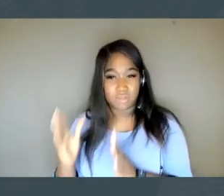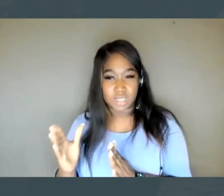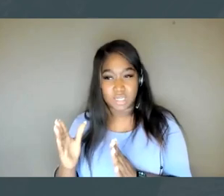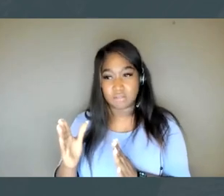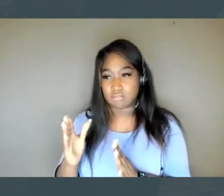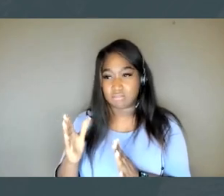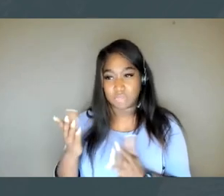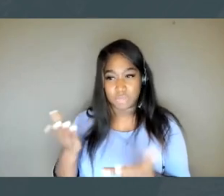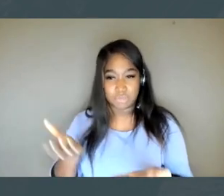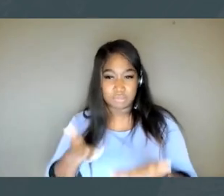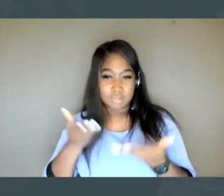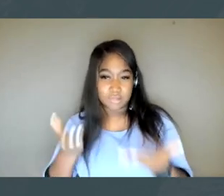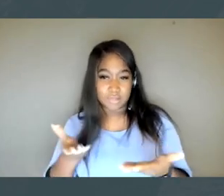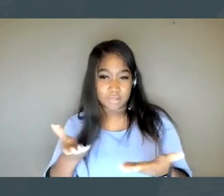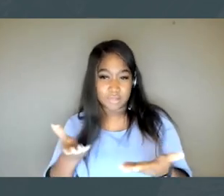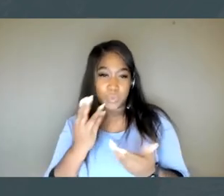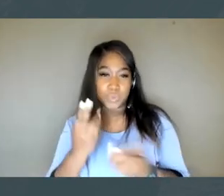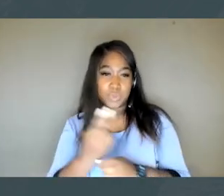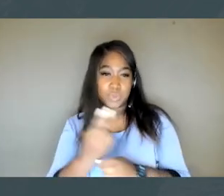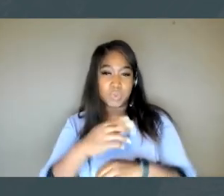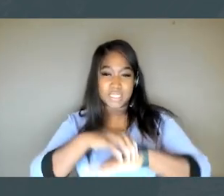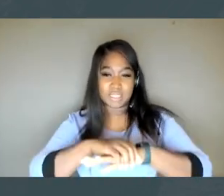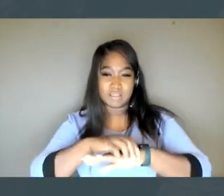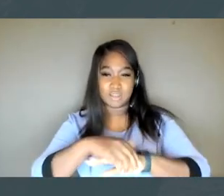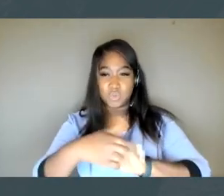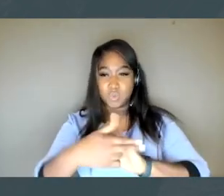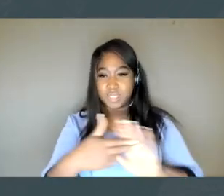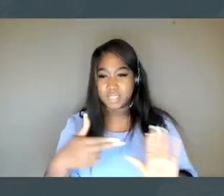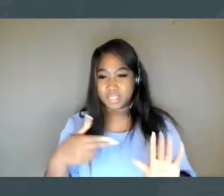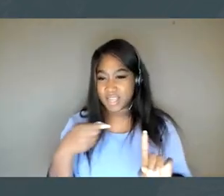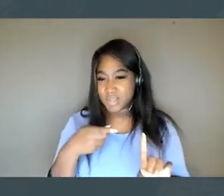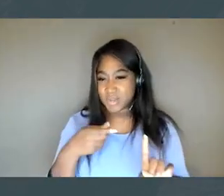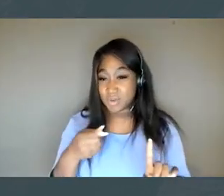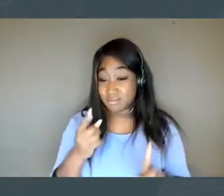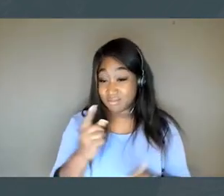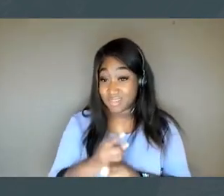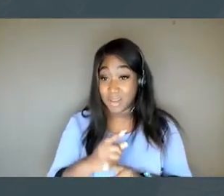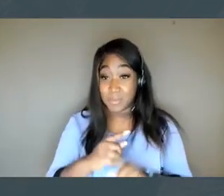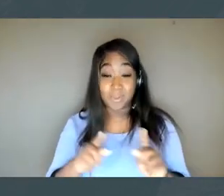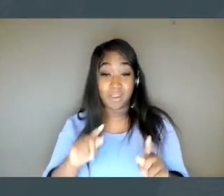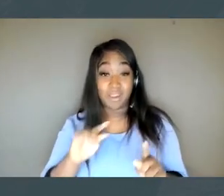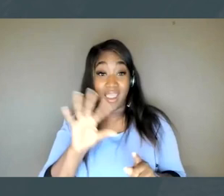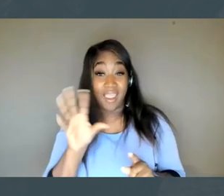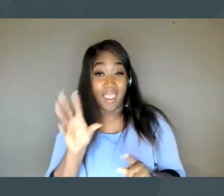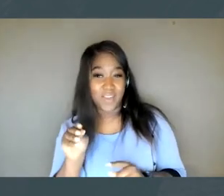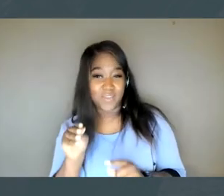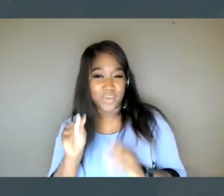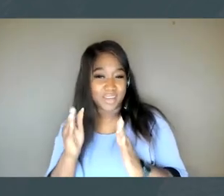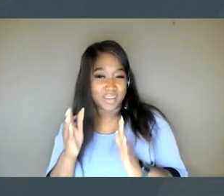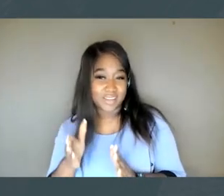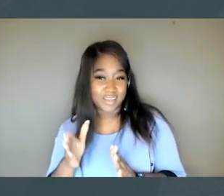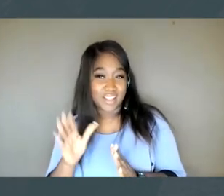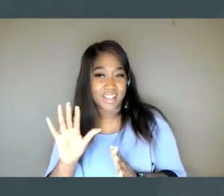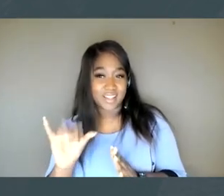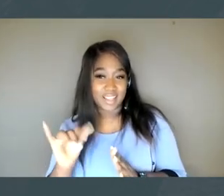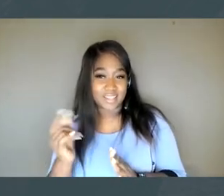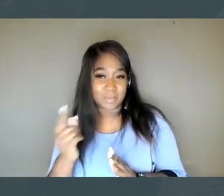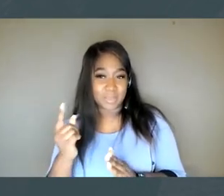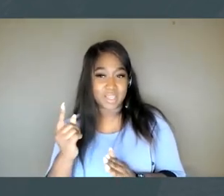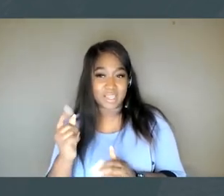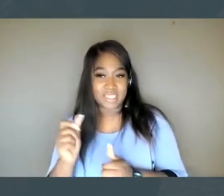to designate you, right? But African is something like Africans. African is less than Black,